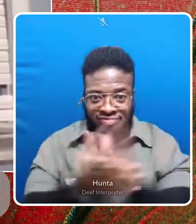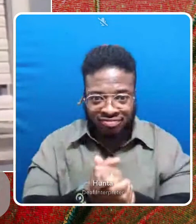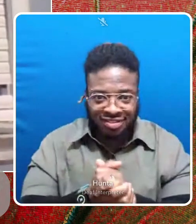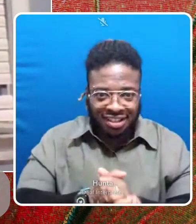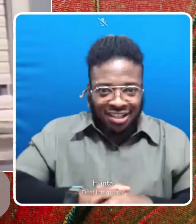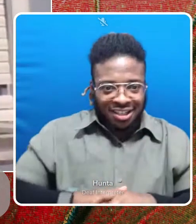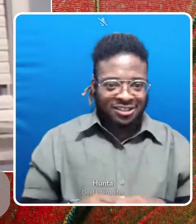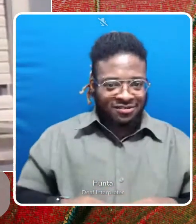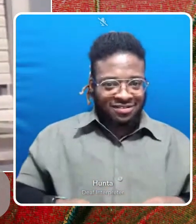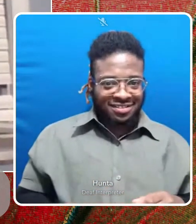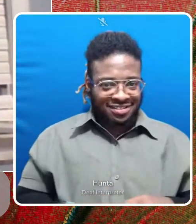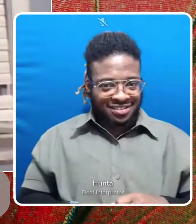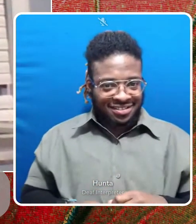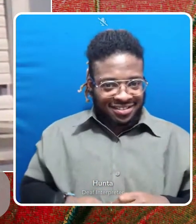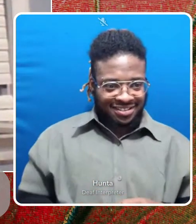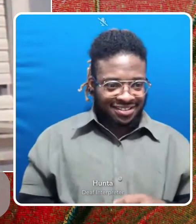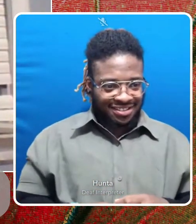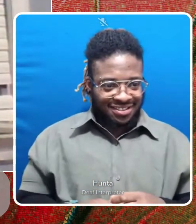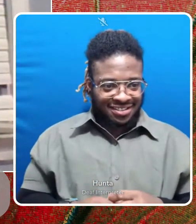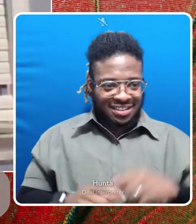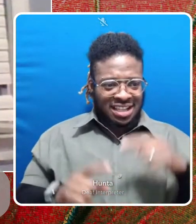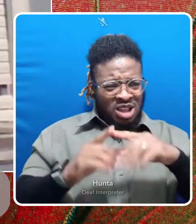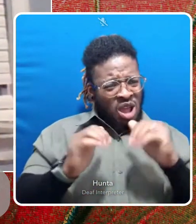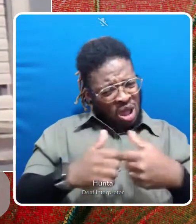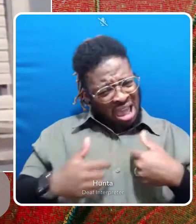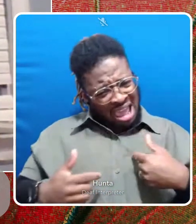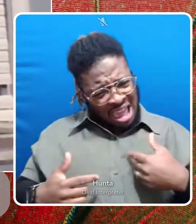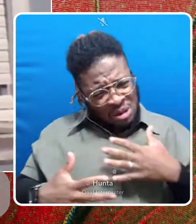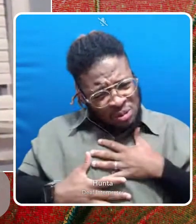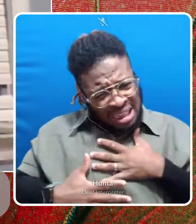This is how I breathe. This is how I speak.